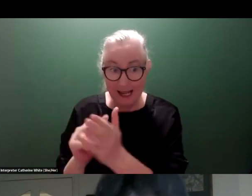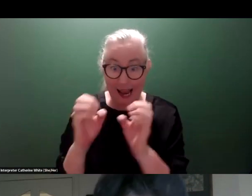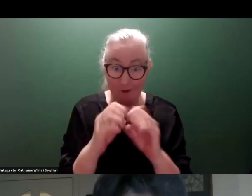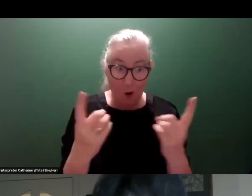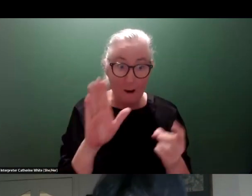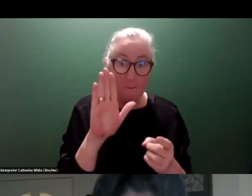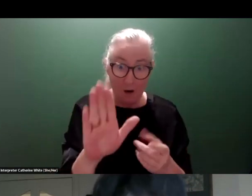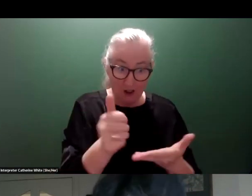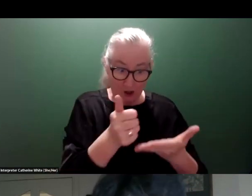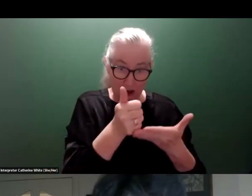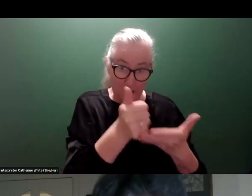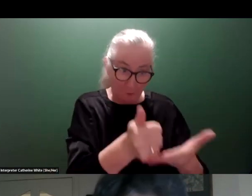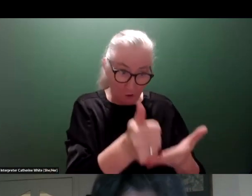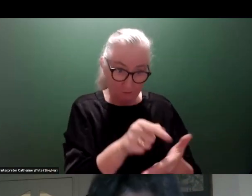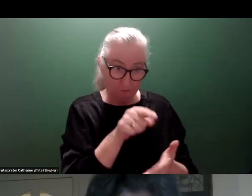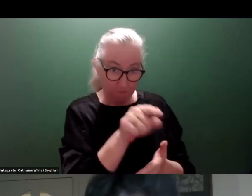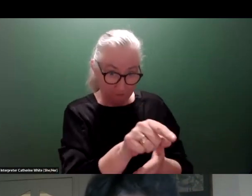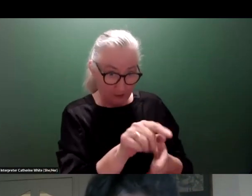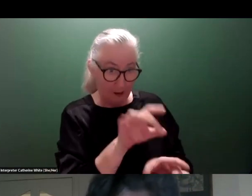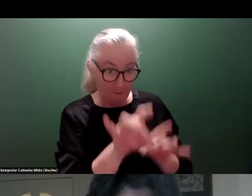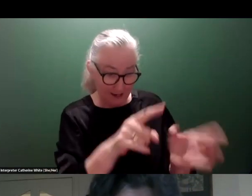be supported to make decisions.